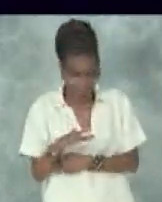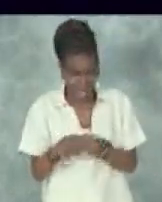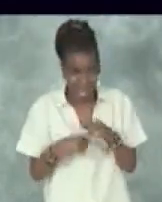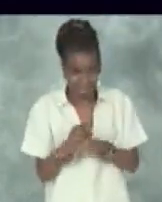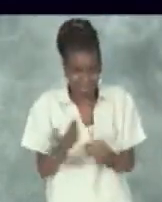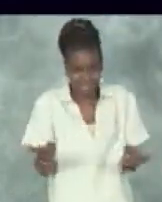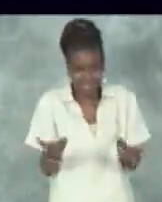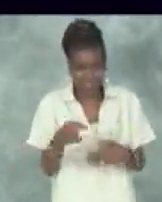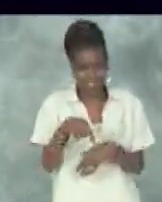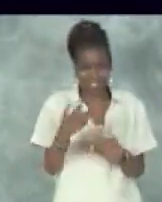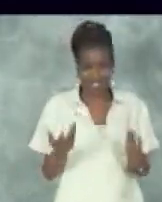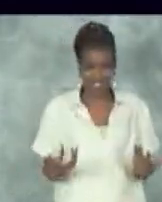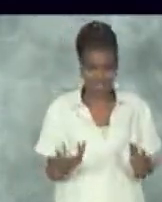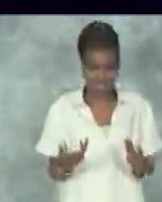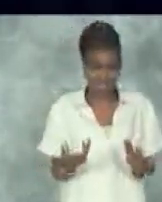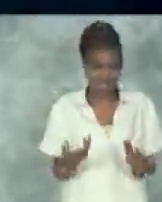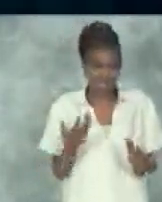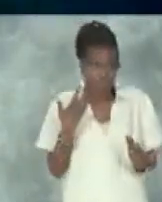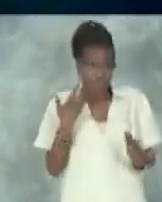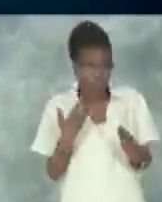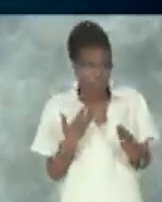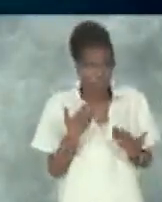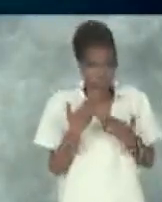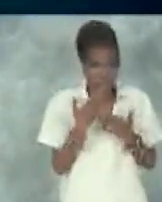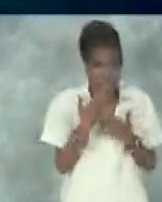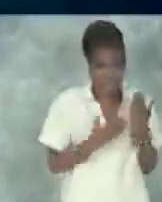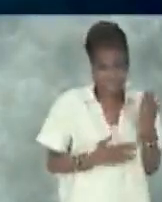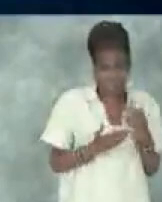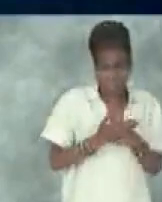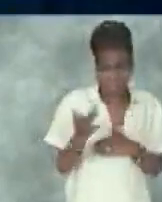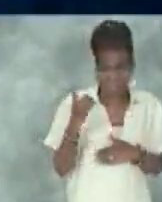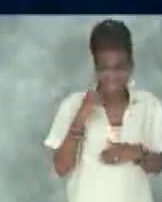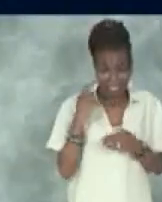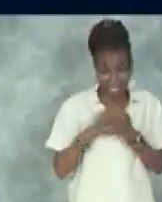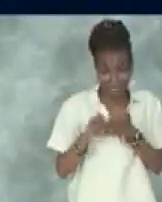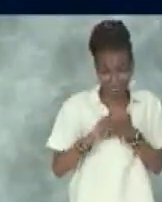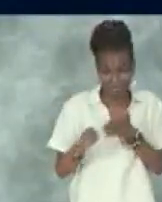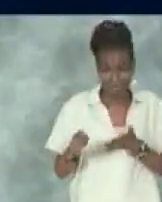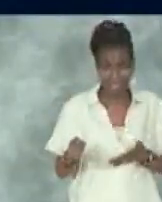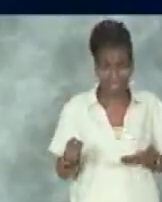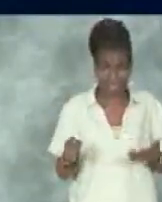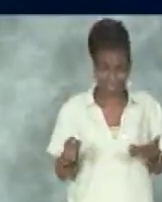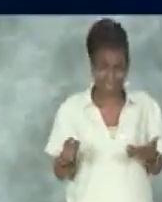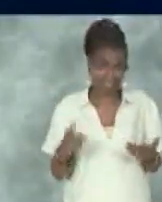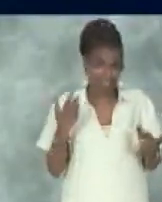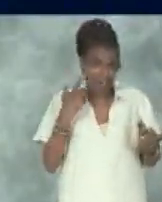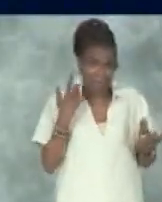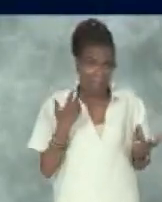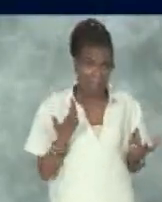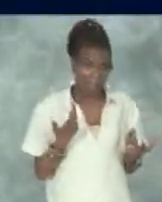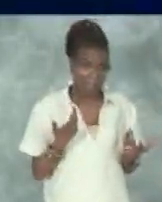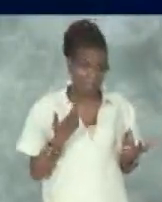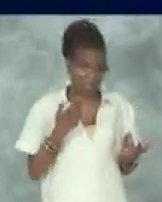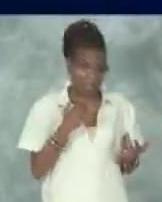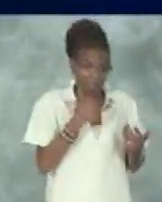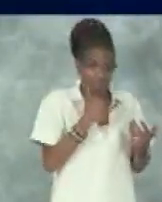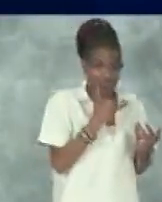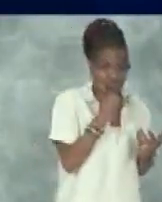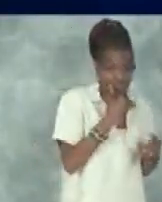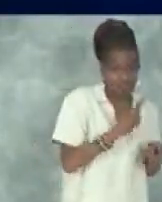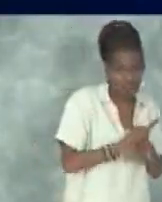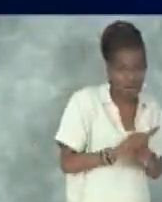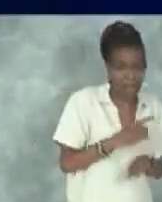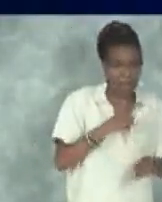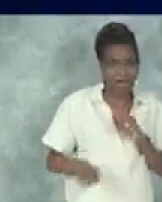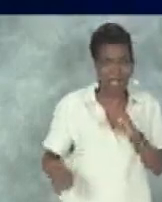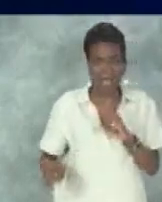can't speak to the credibility of everything in all of those. But I was there when I met Jesus. I need you to